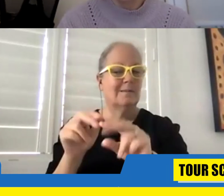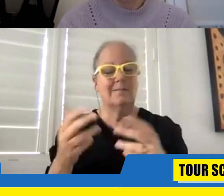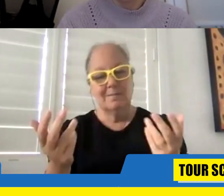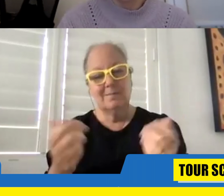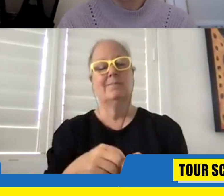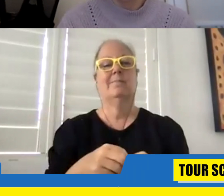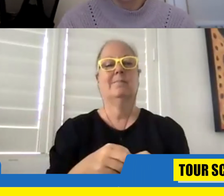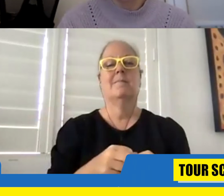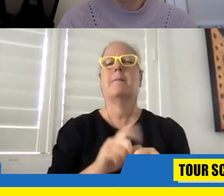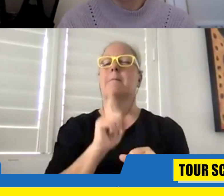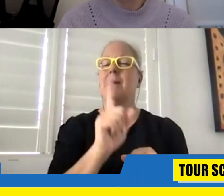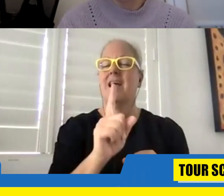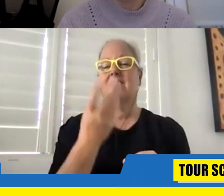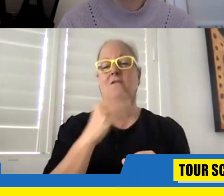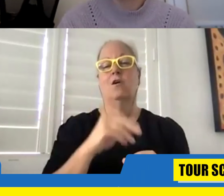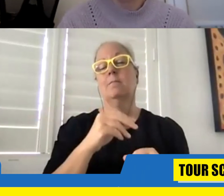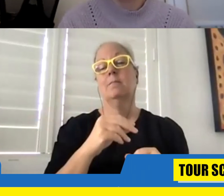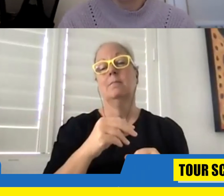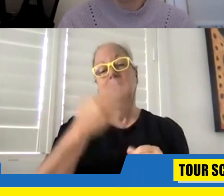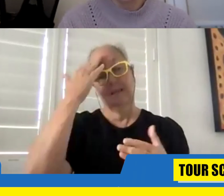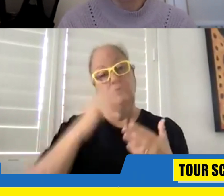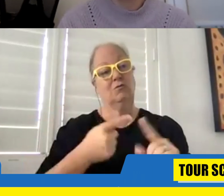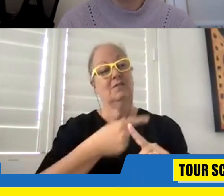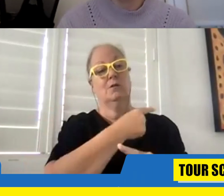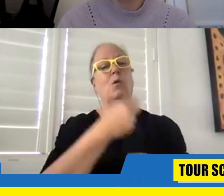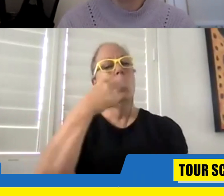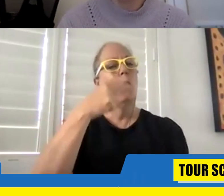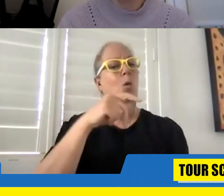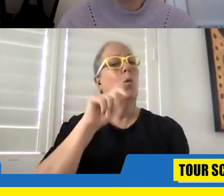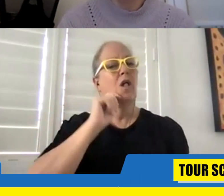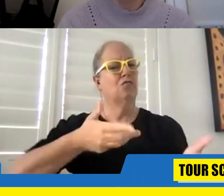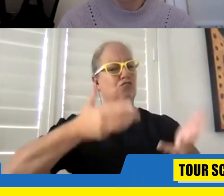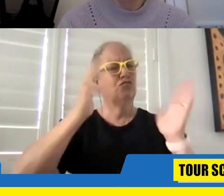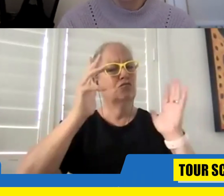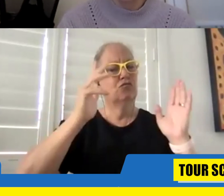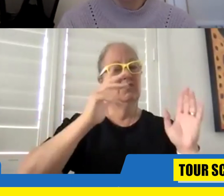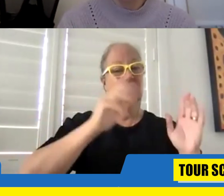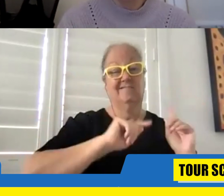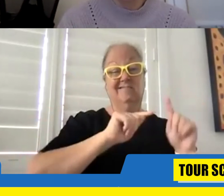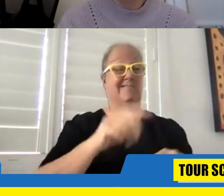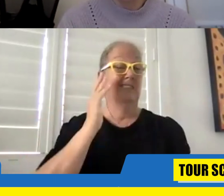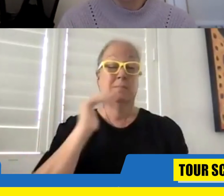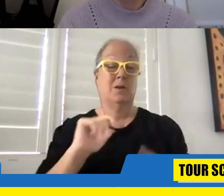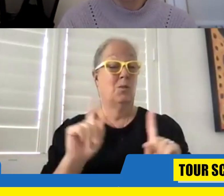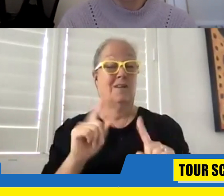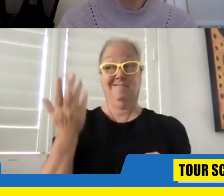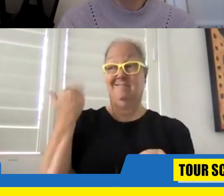like our older audience will come to pretty much everything. We just had a